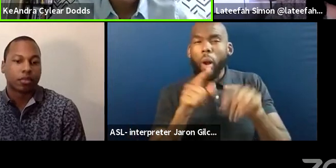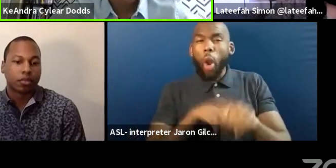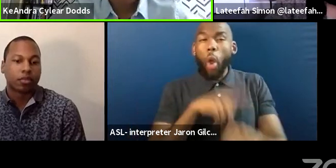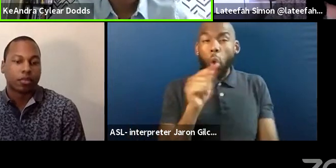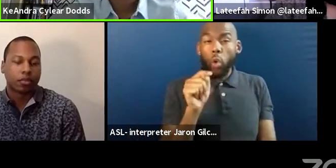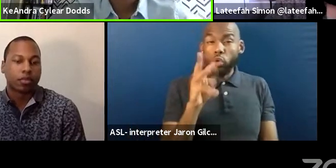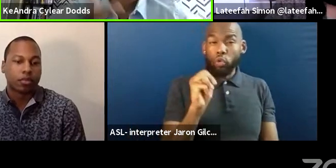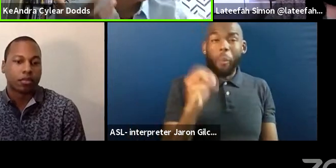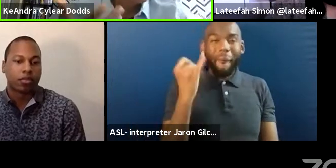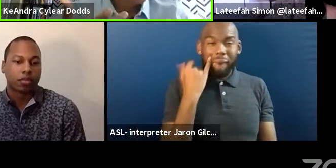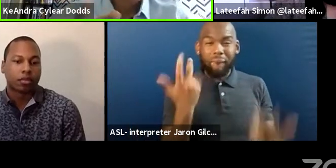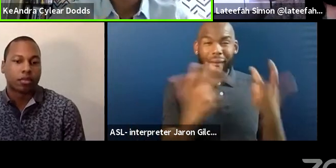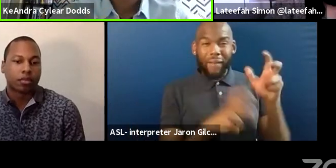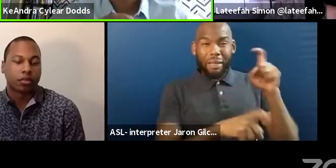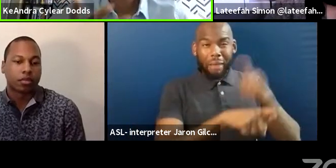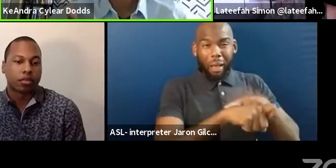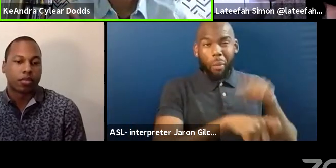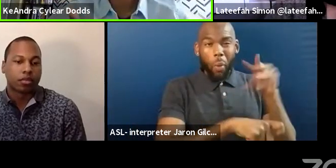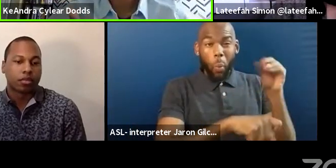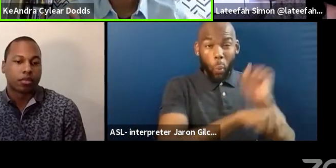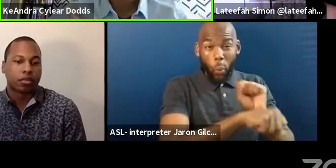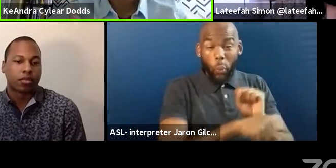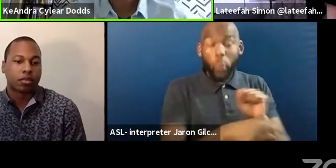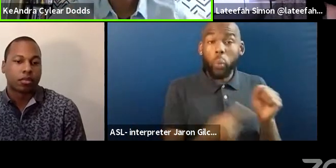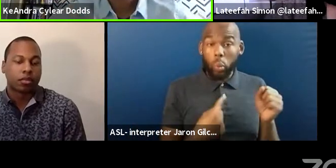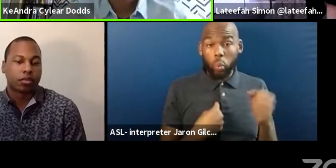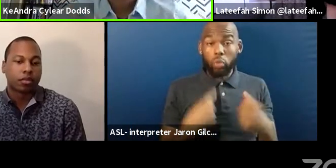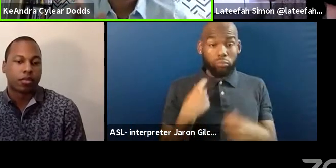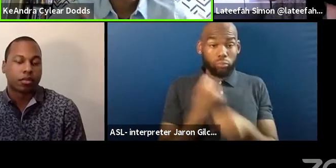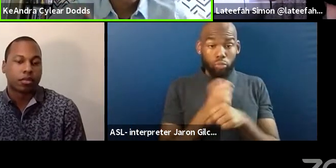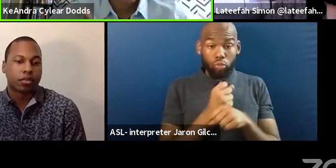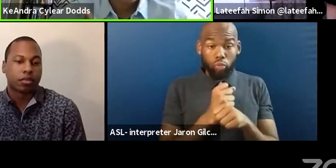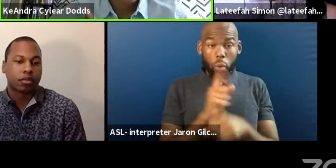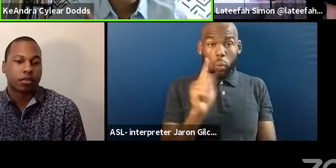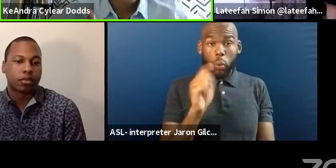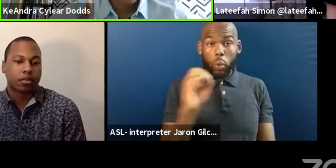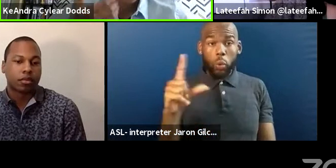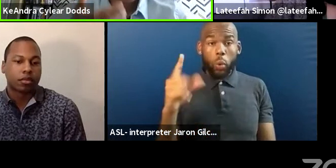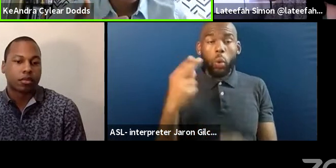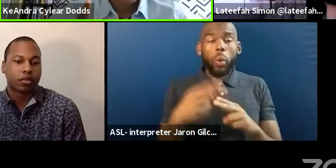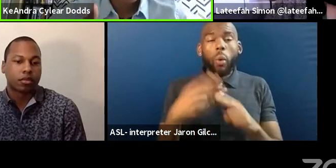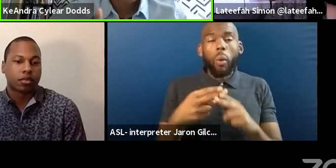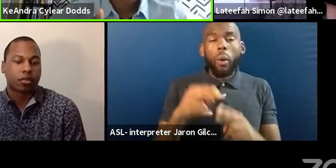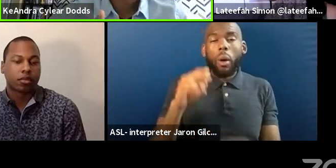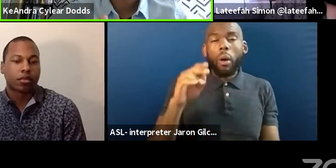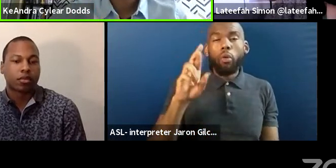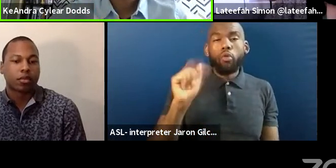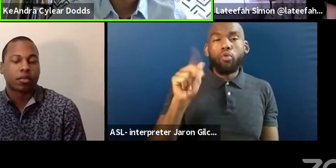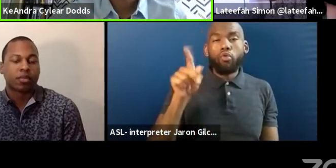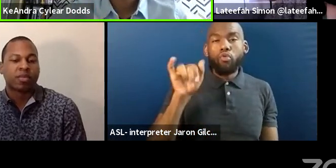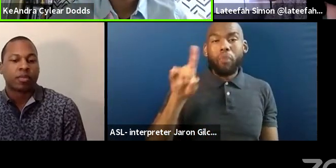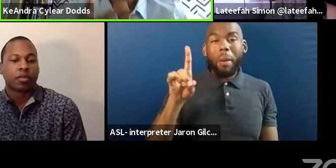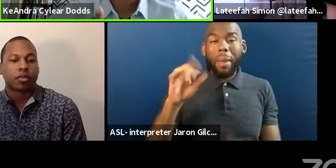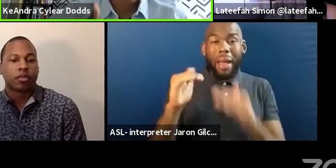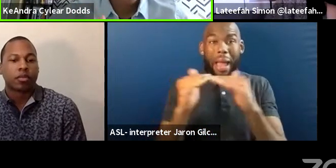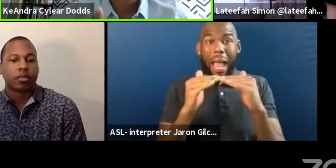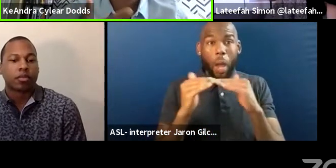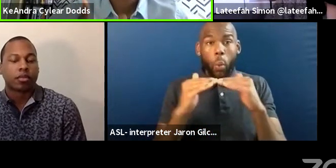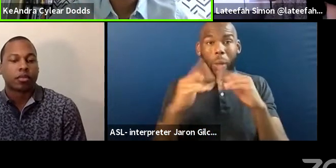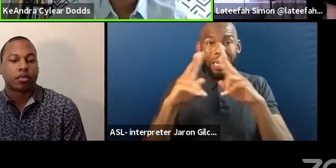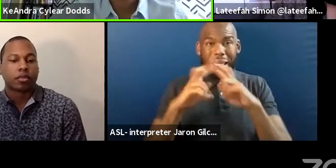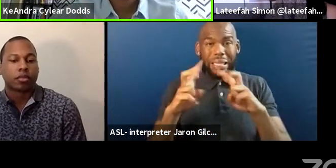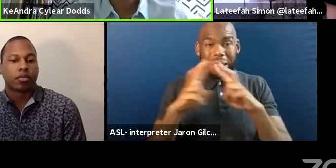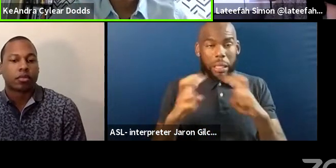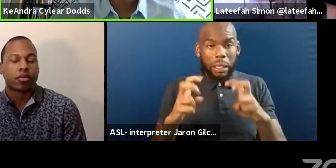work. For example, we created a tool called our Rapid Equity Assessment to help us as we're looking during COVID